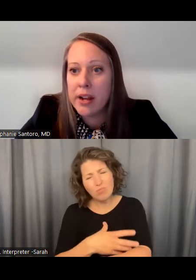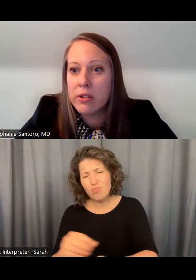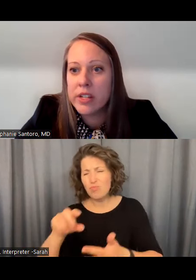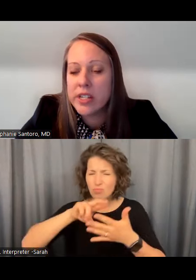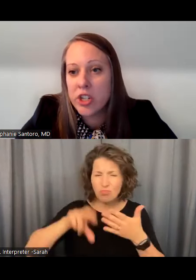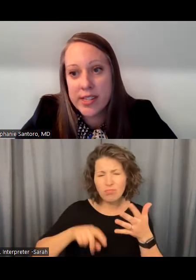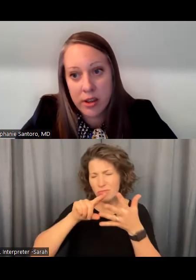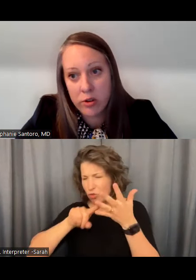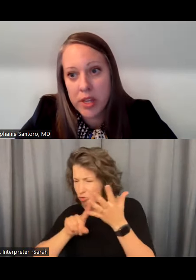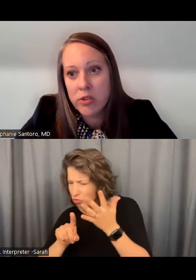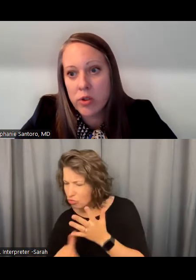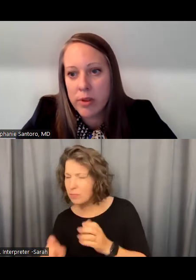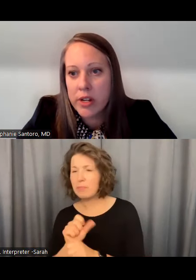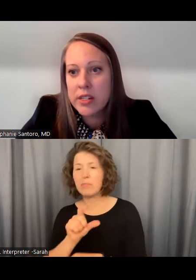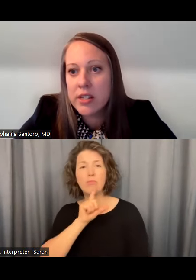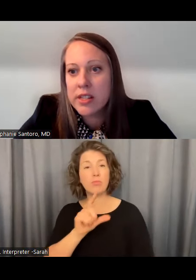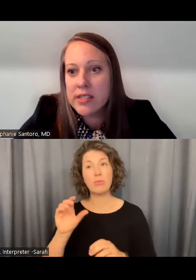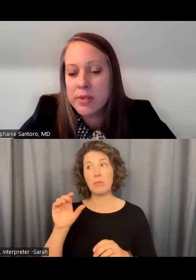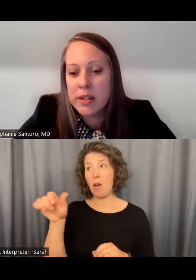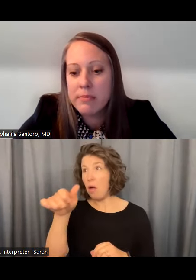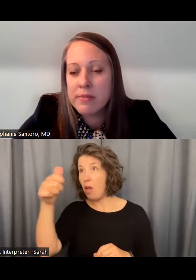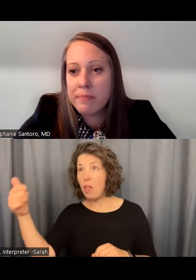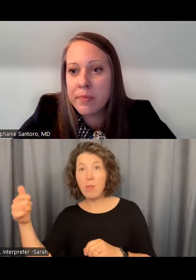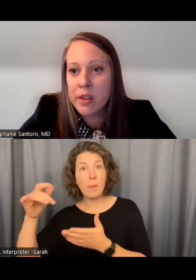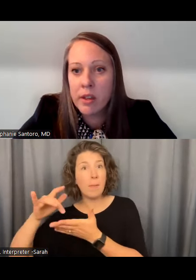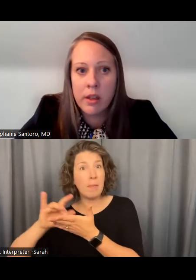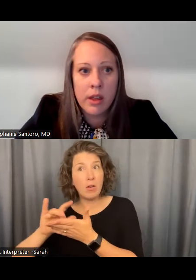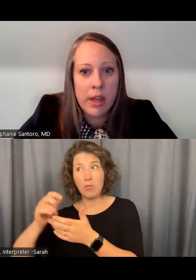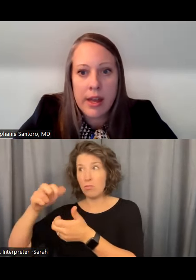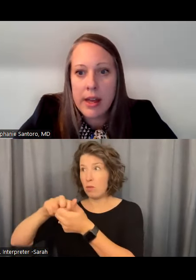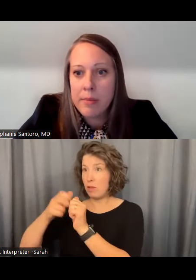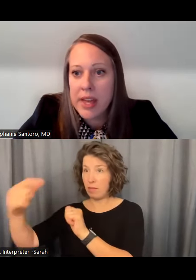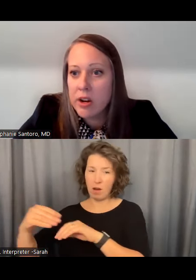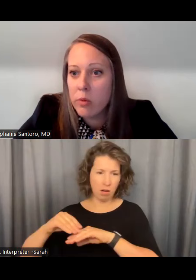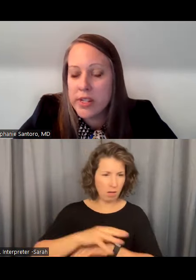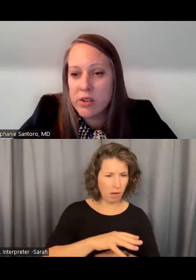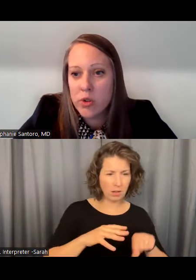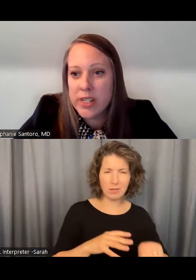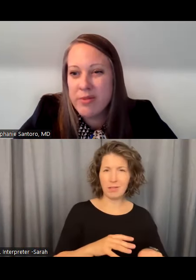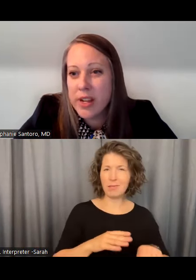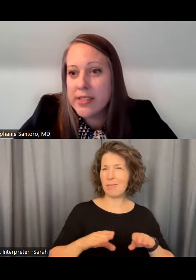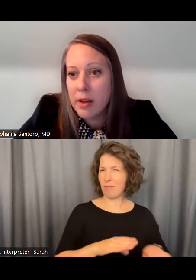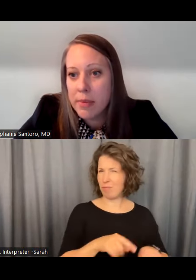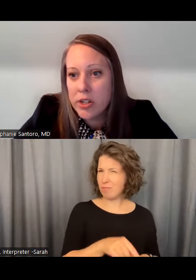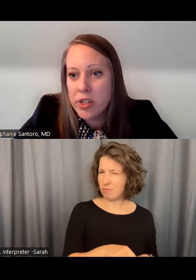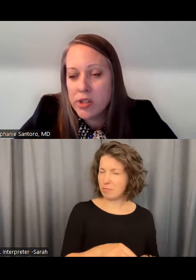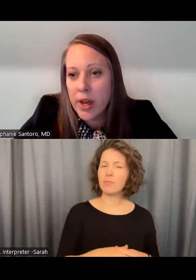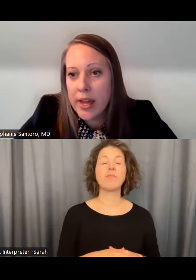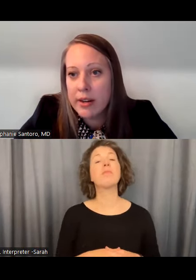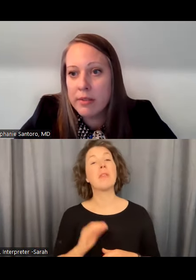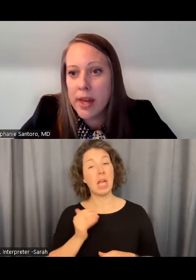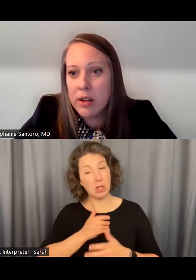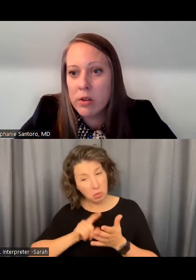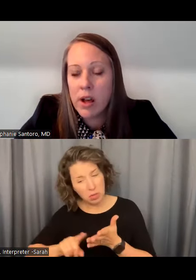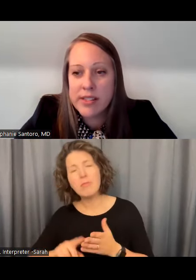co-occurring medical conditions that could be contributing to the symptoms. And in our research, we did find some patients who